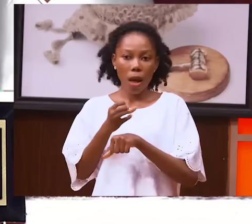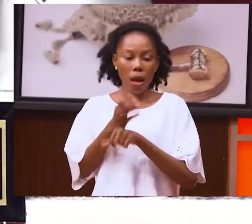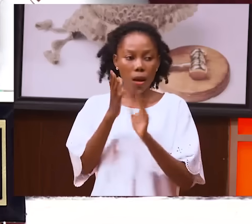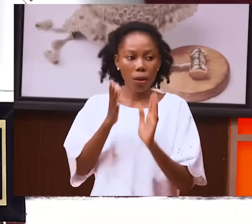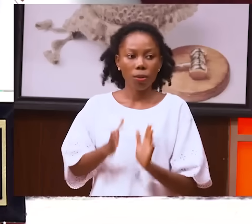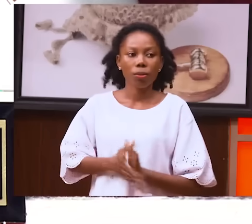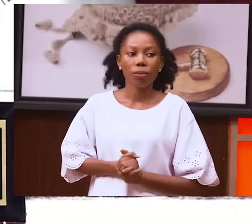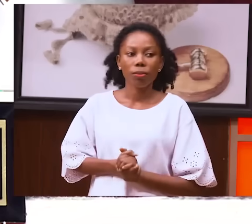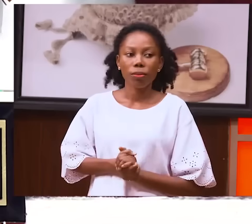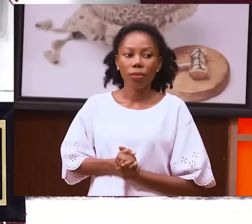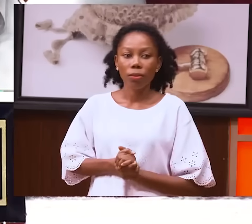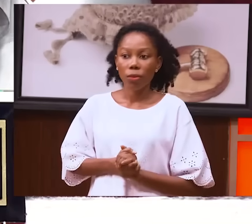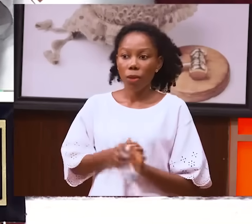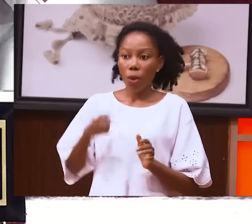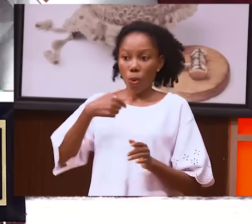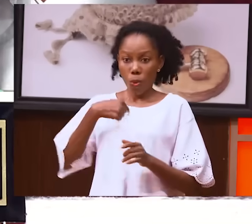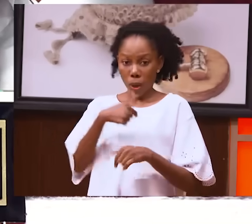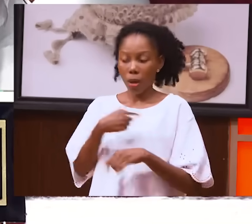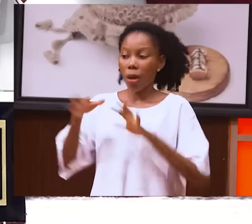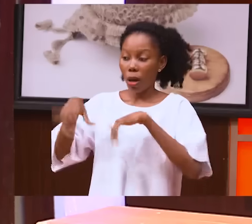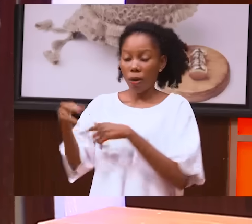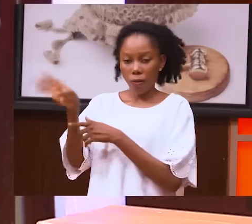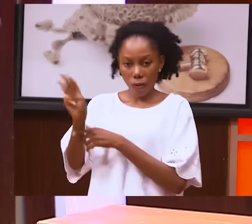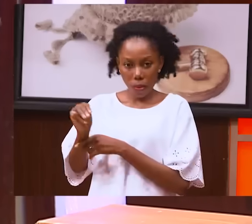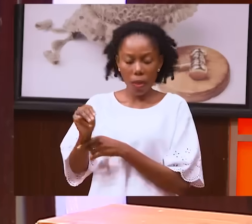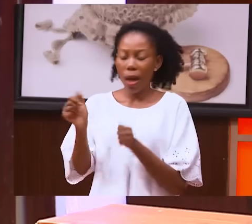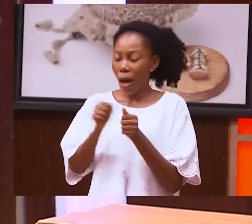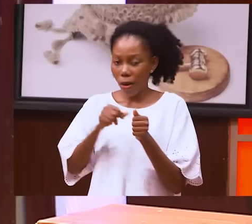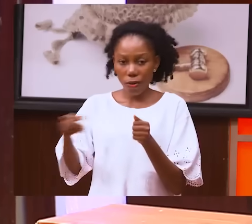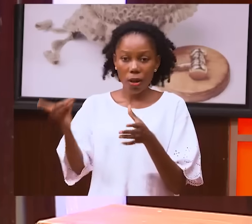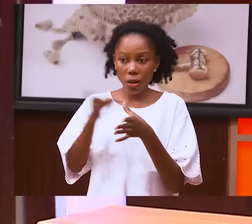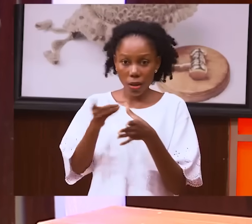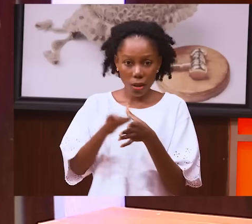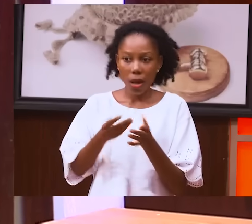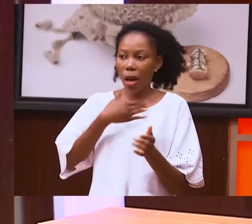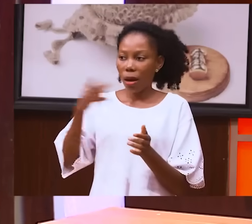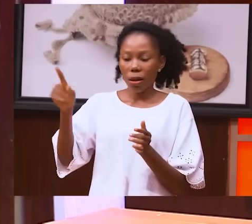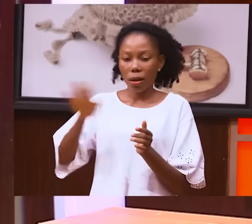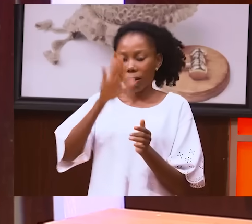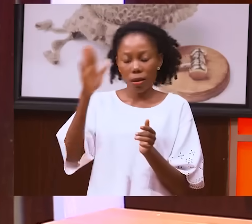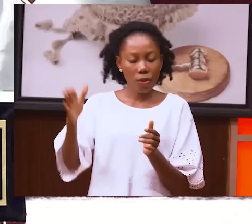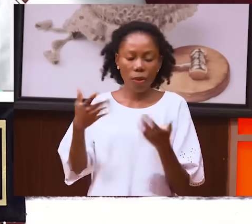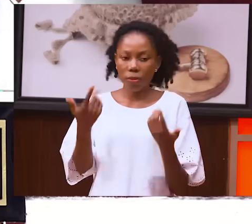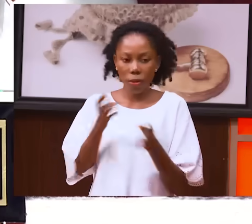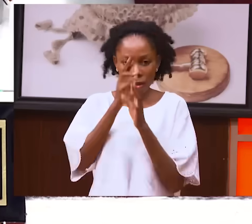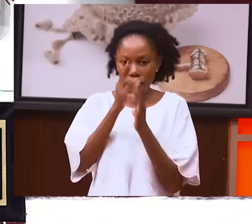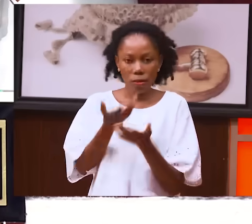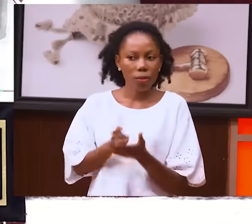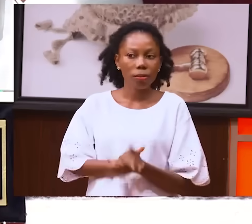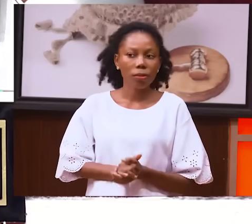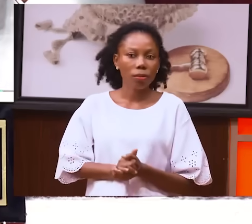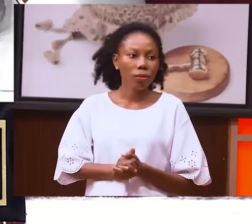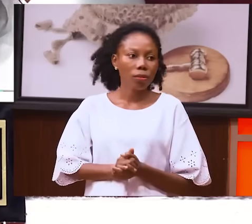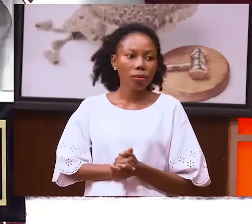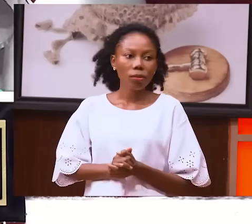right. So you served him the requisite notice? Yes, I did. And he has not... No. So,